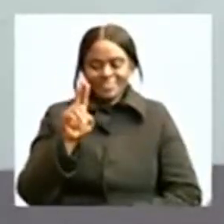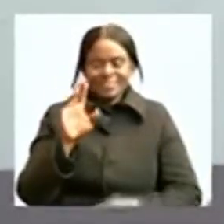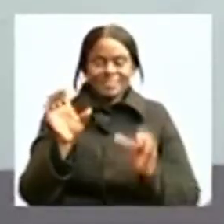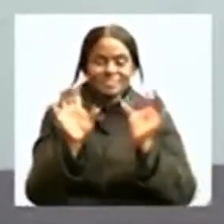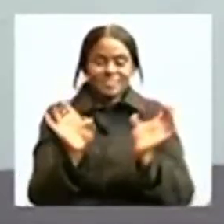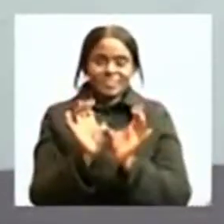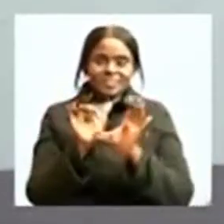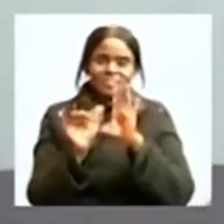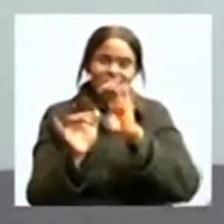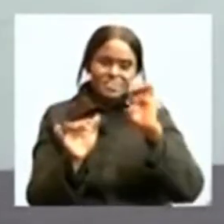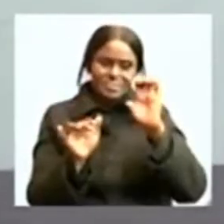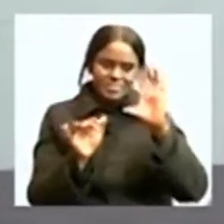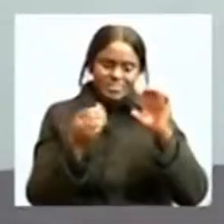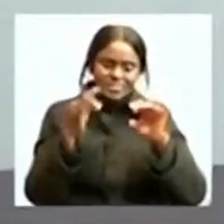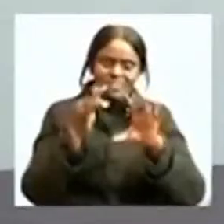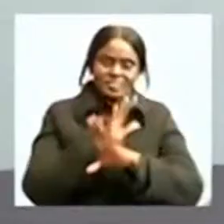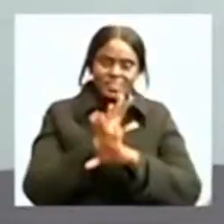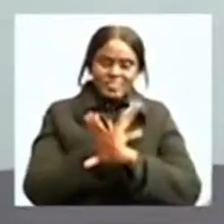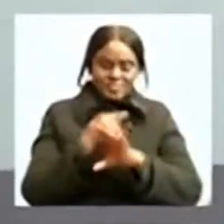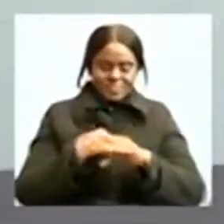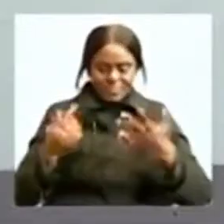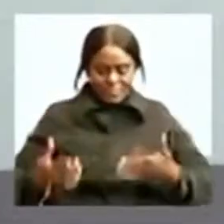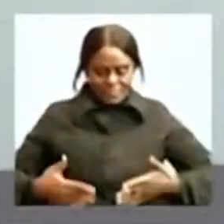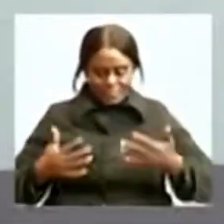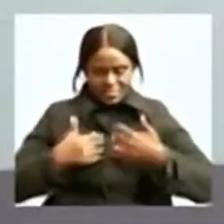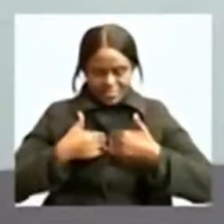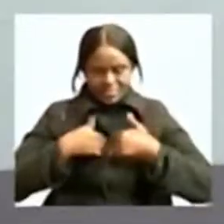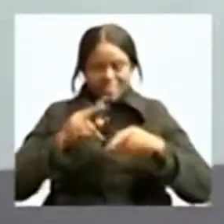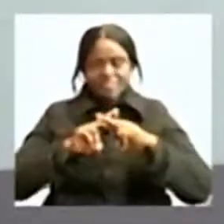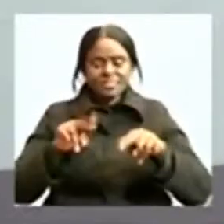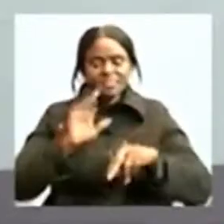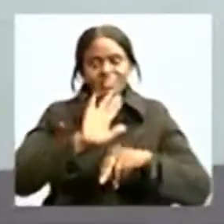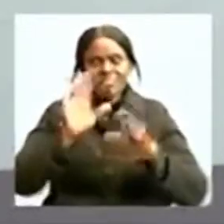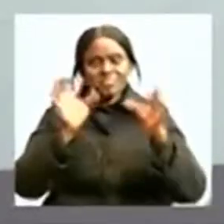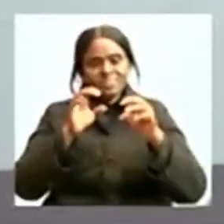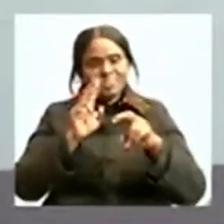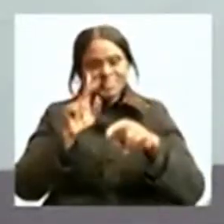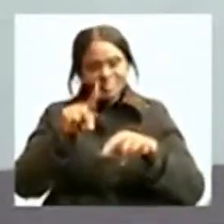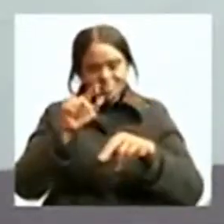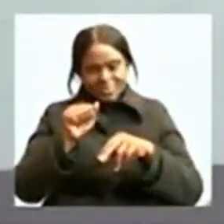in Eastern Province of Zambia, and I'm privileged to chair your committee, PS.